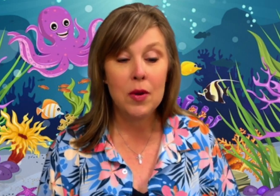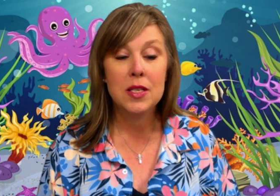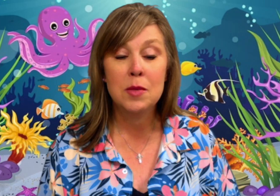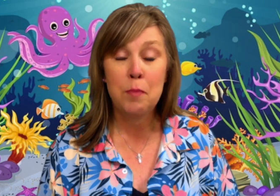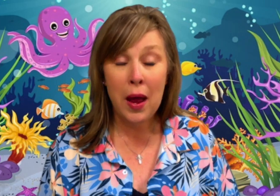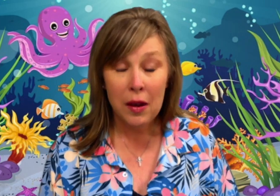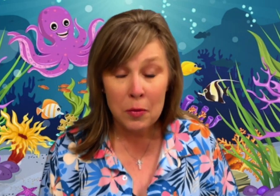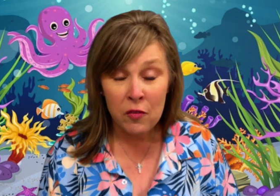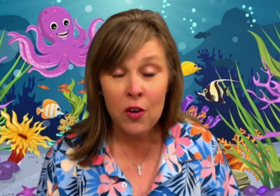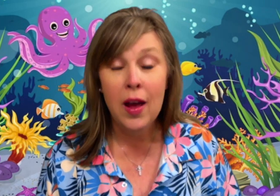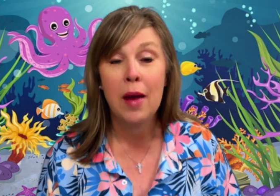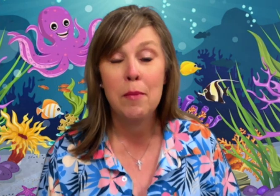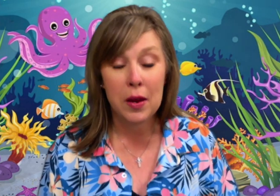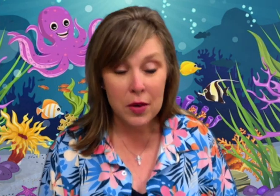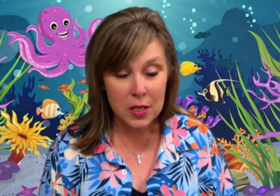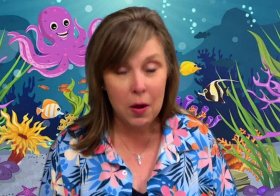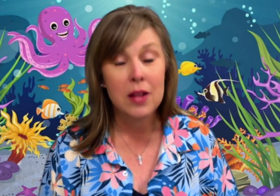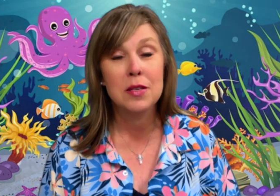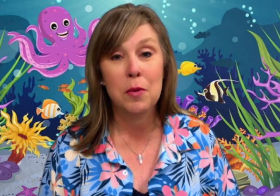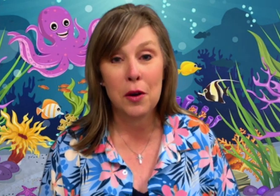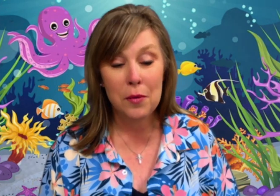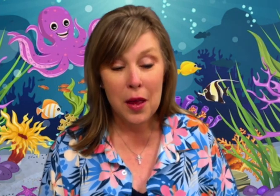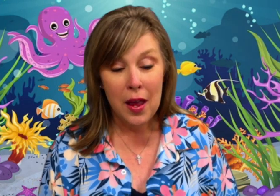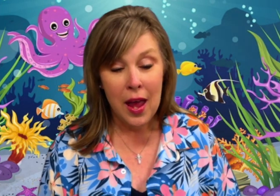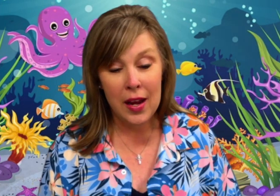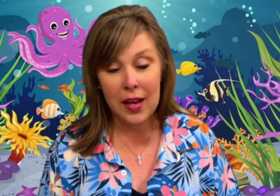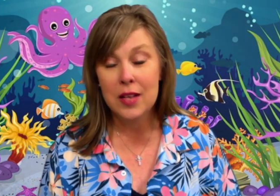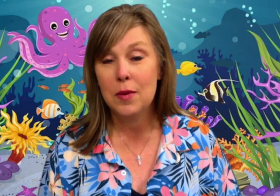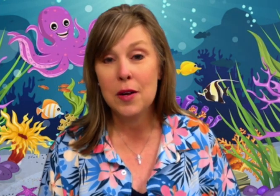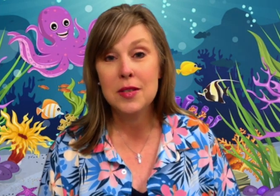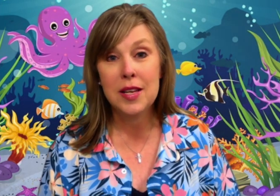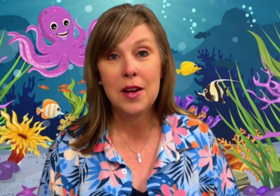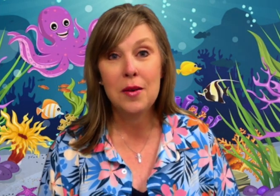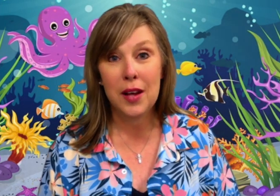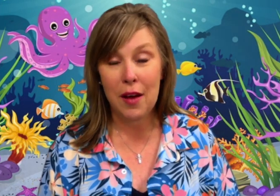upstanding, be respectful, and be responsible.